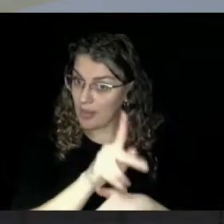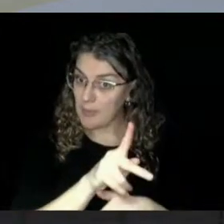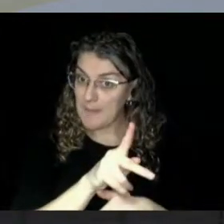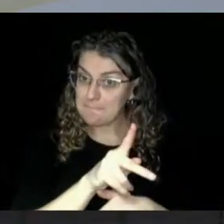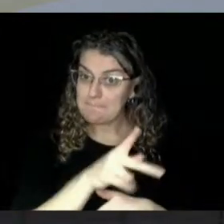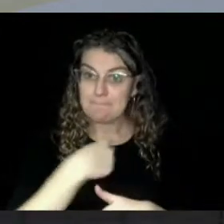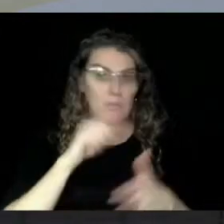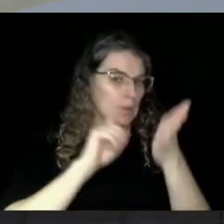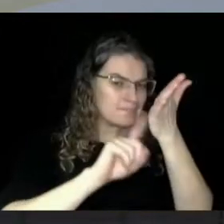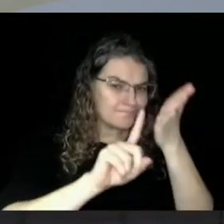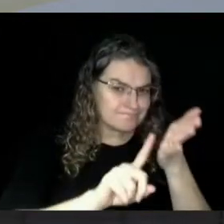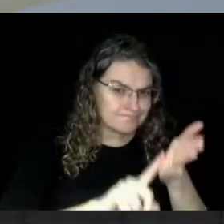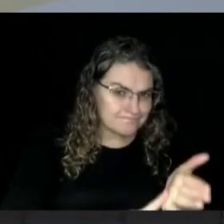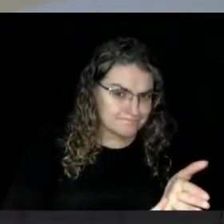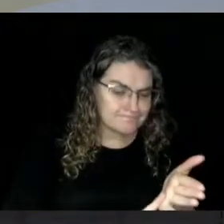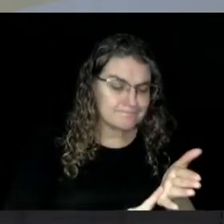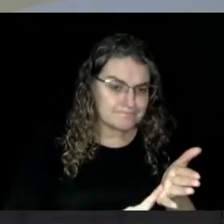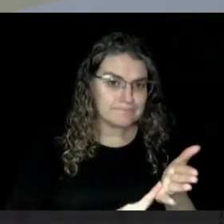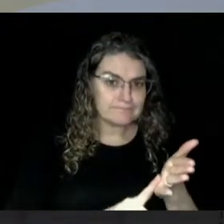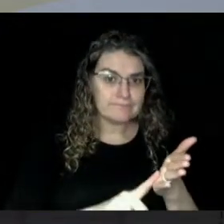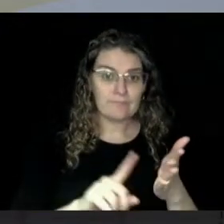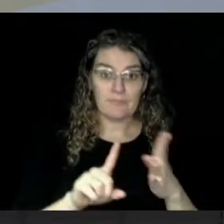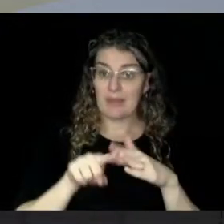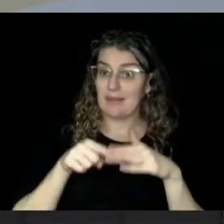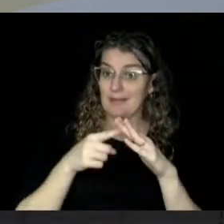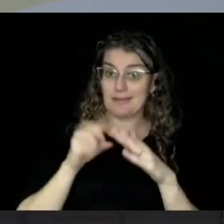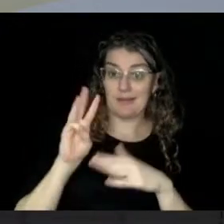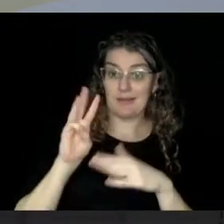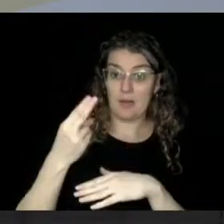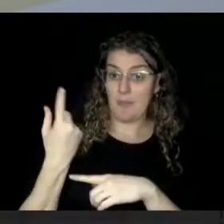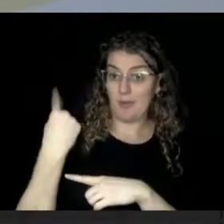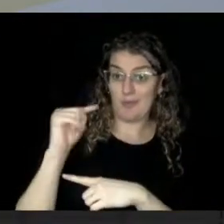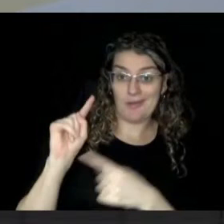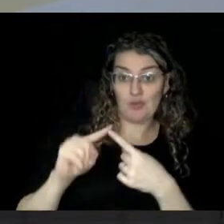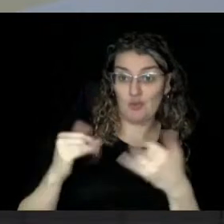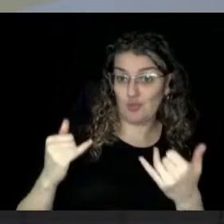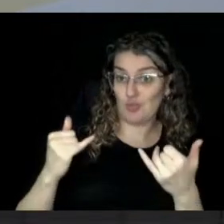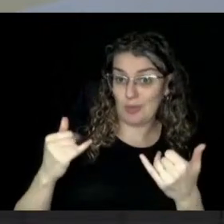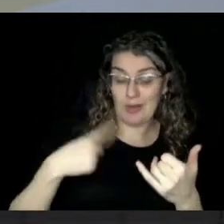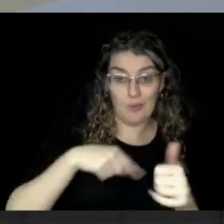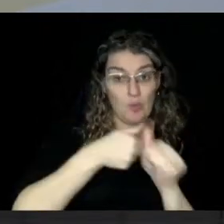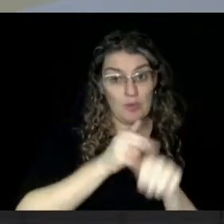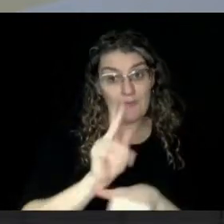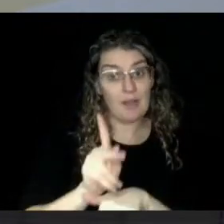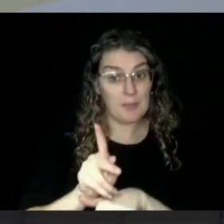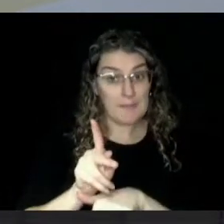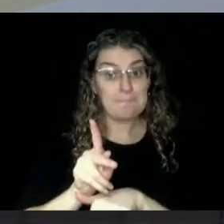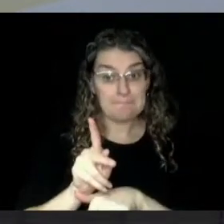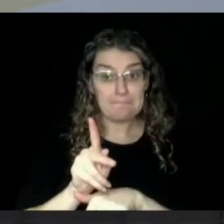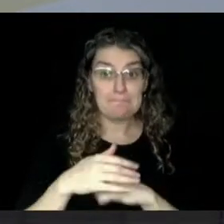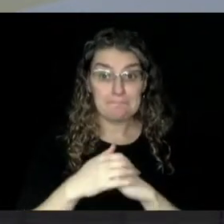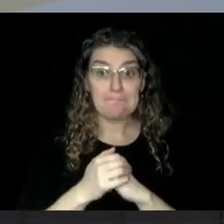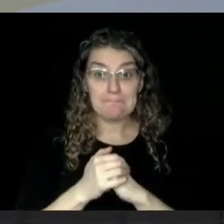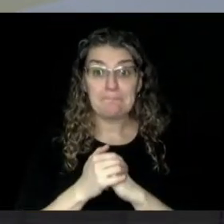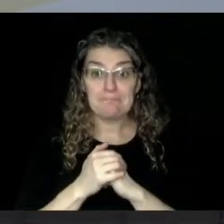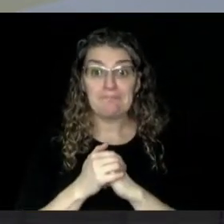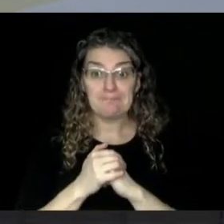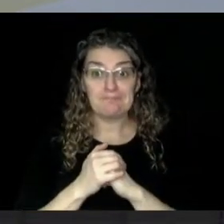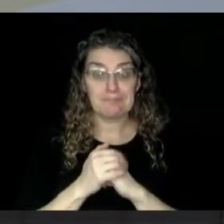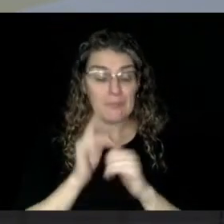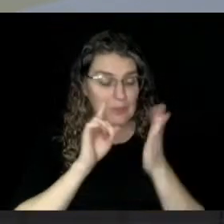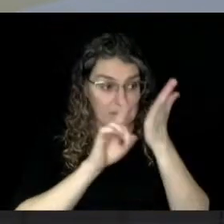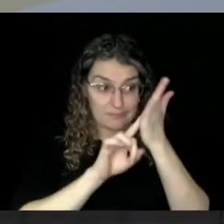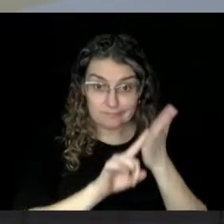received through our office since the beginning of the pandemic, and they are followed up. I